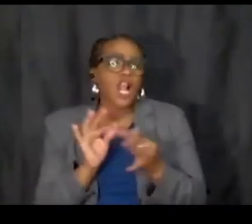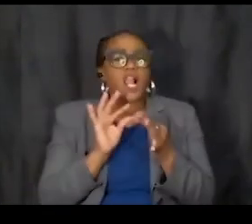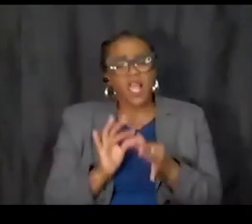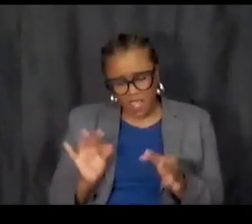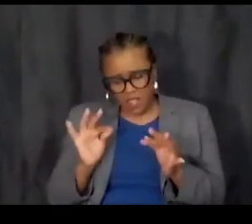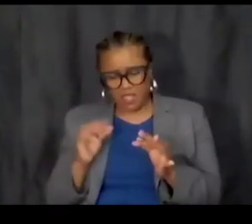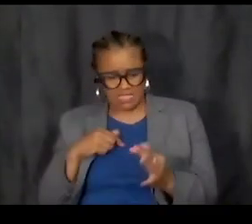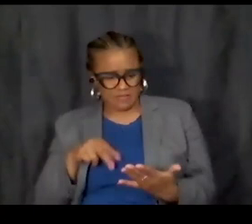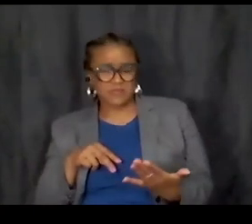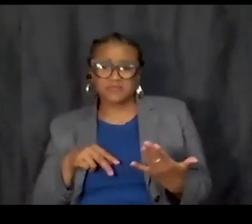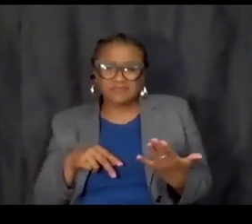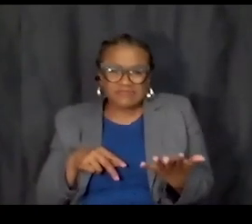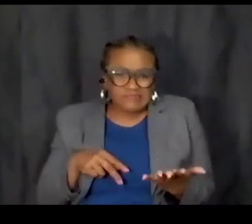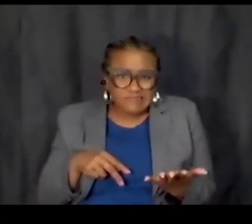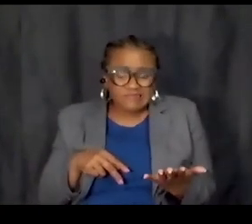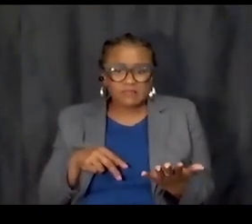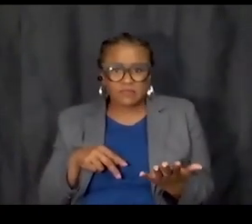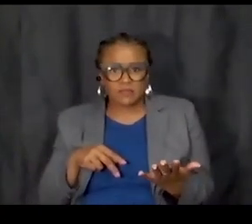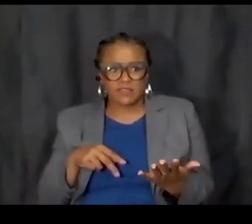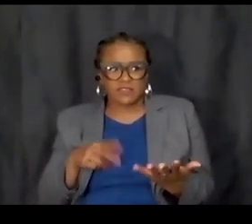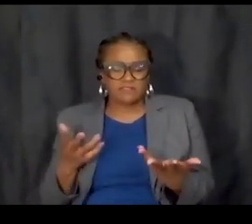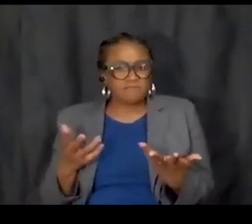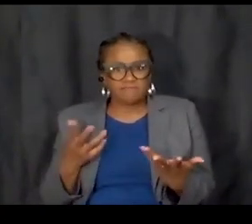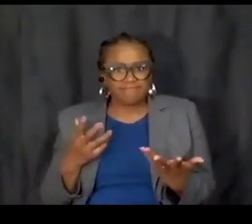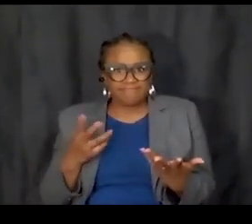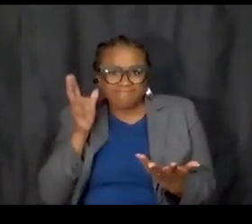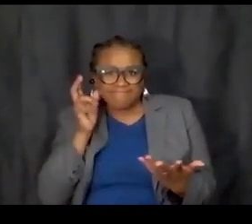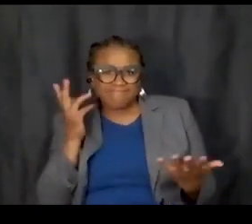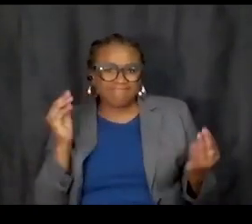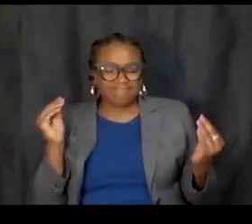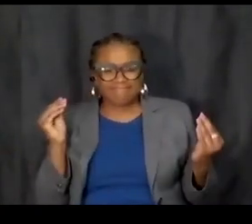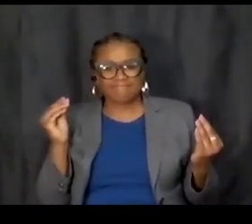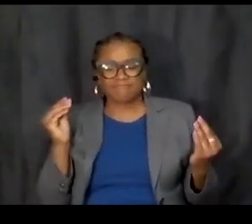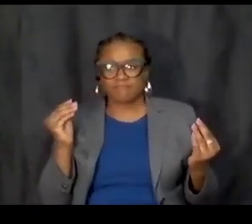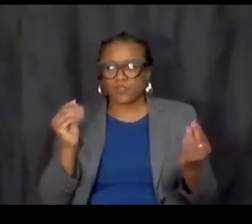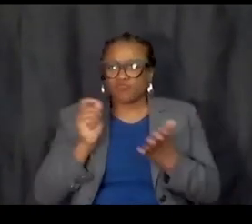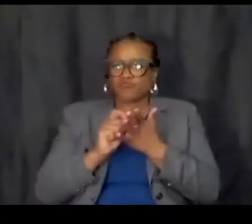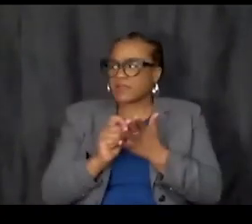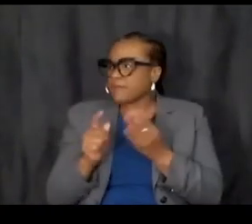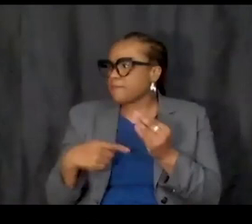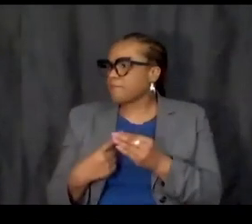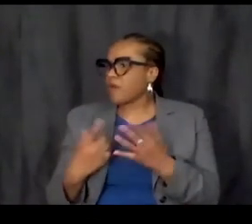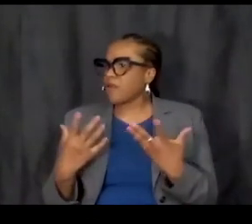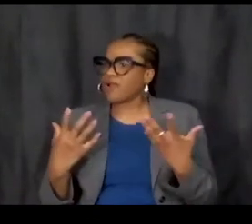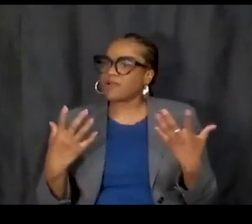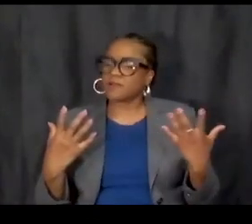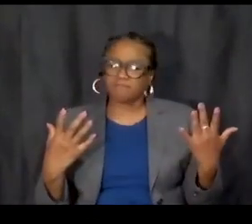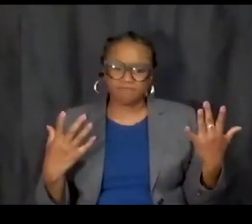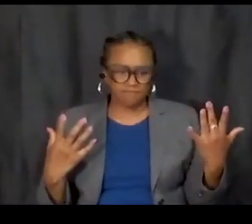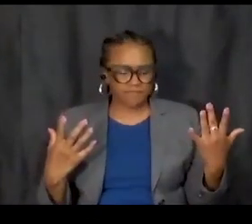And then, you know, and I've written about this as well, about like, when I'm in like holy spaces